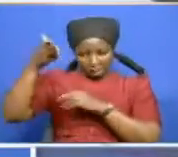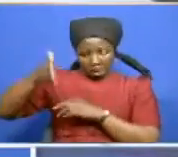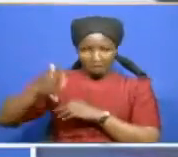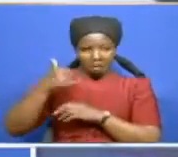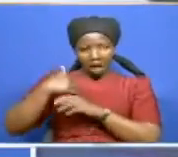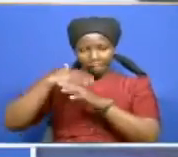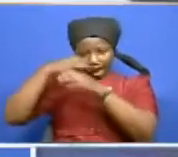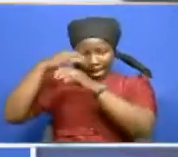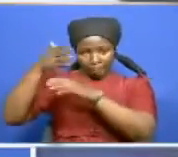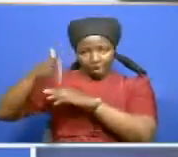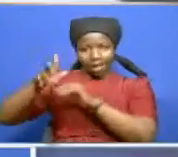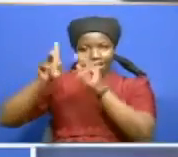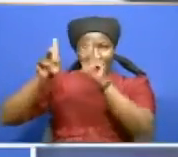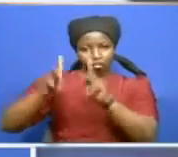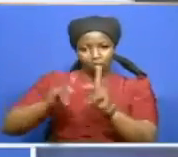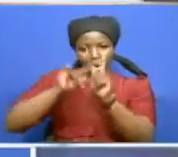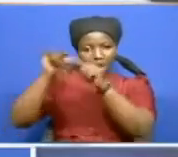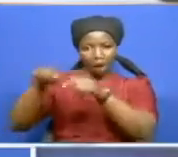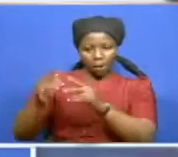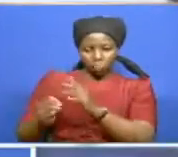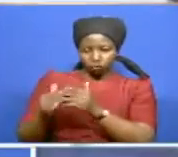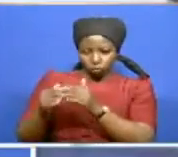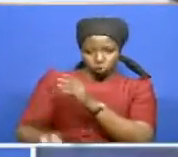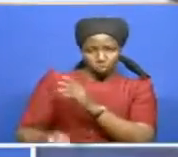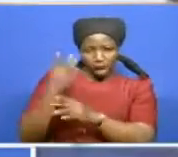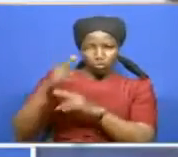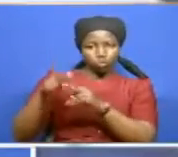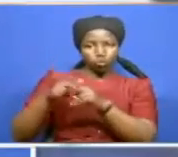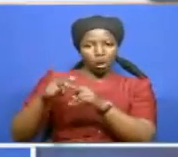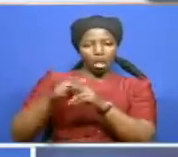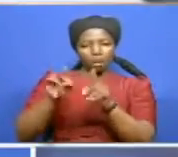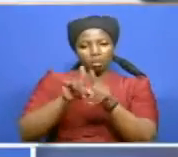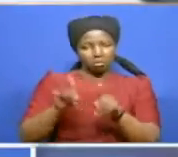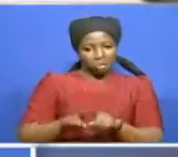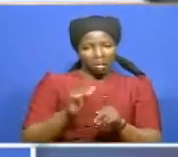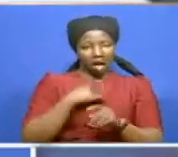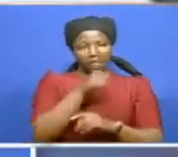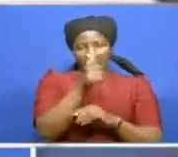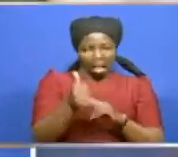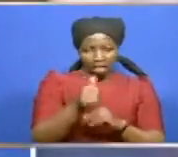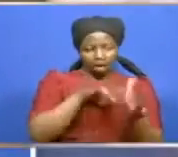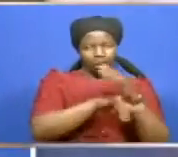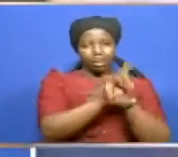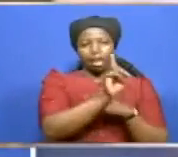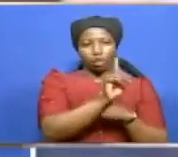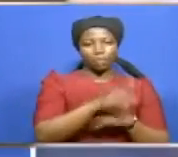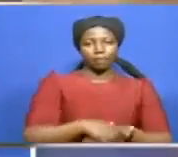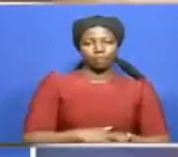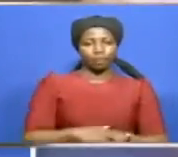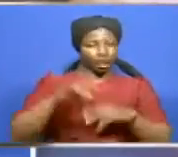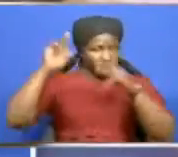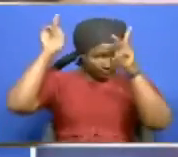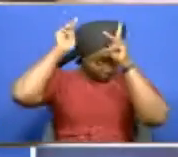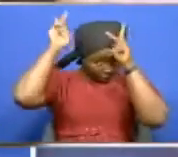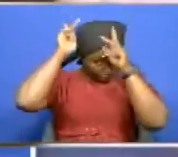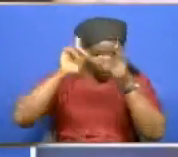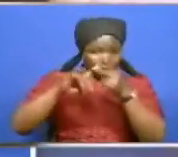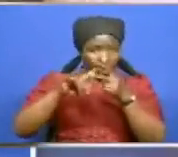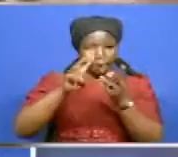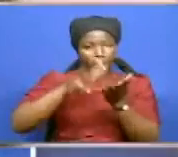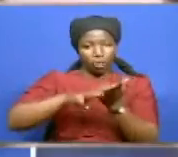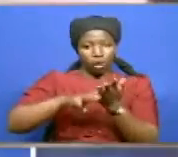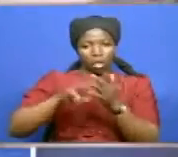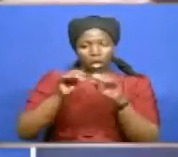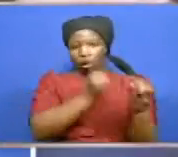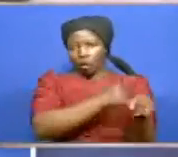in Kisumu. We are coming to open it very soon. We have the other one in Nairobi. Because Kakamega, Migori, Homa Bay,